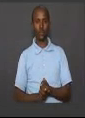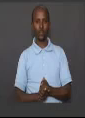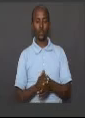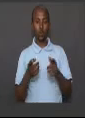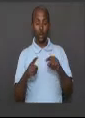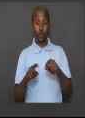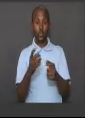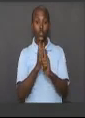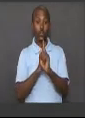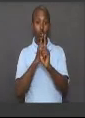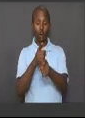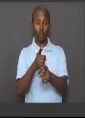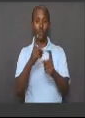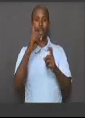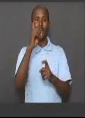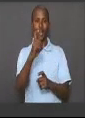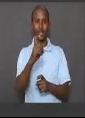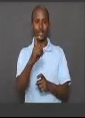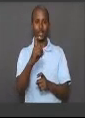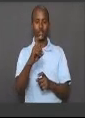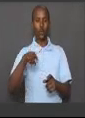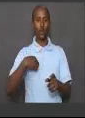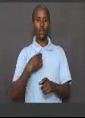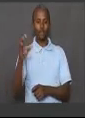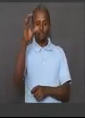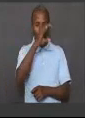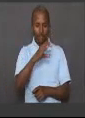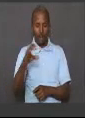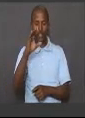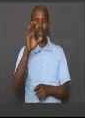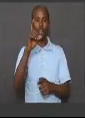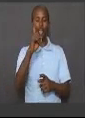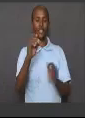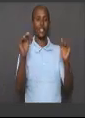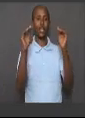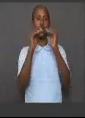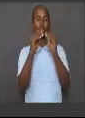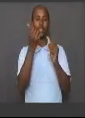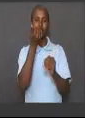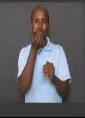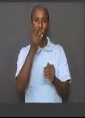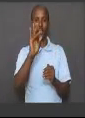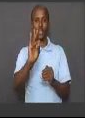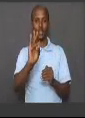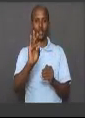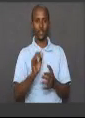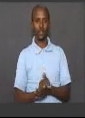When we solve for x, we find that x equals 17.